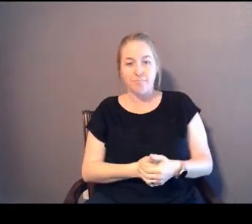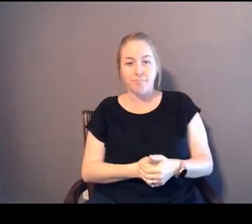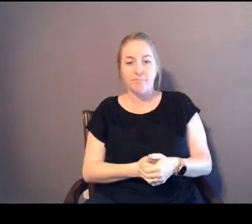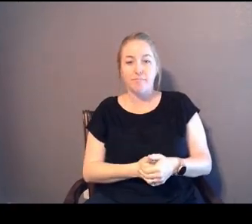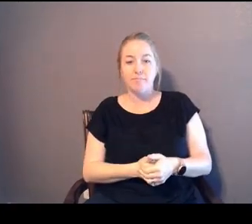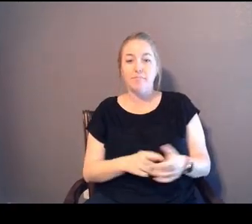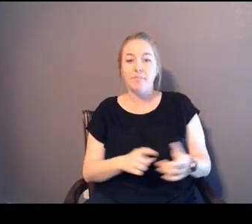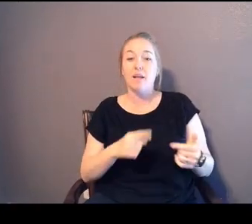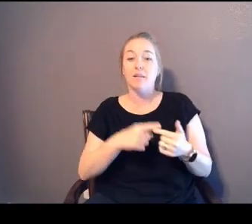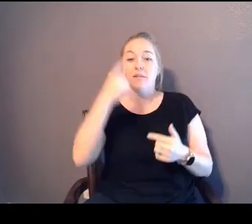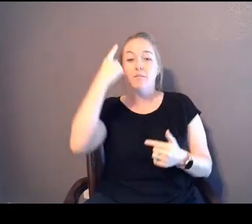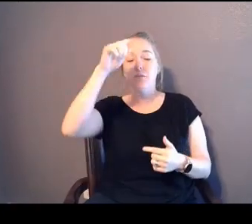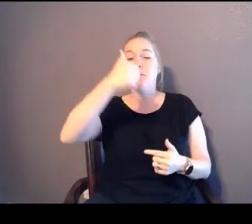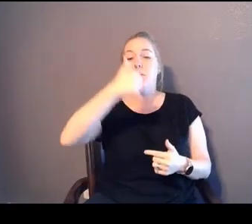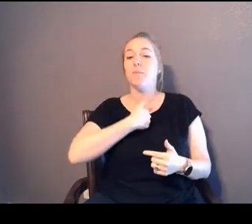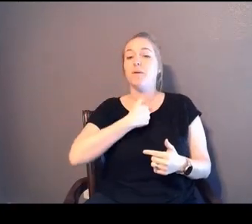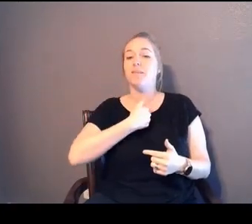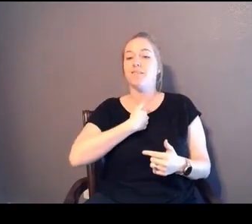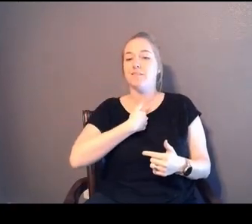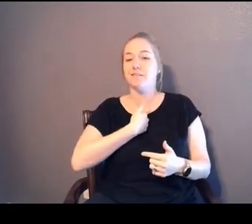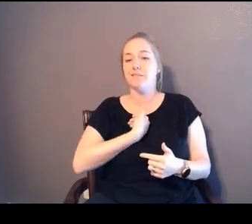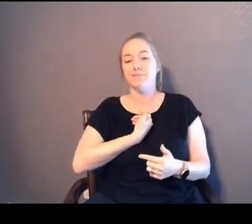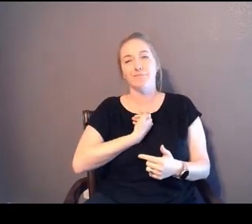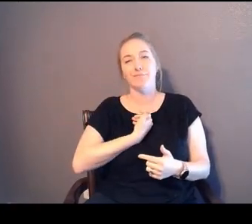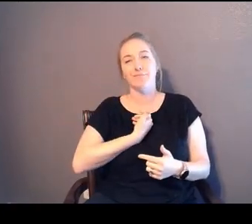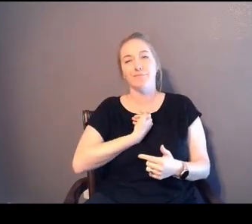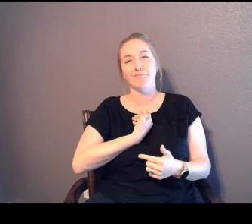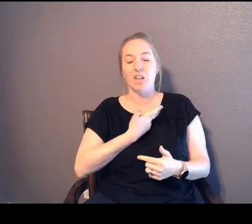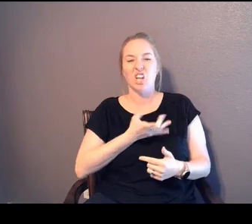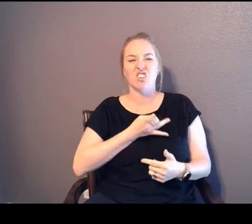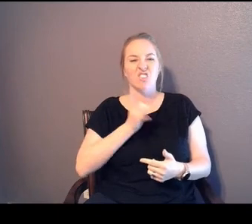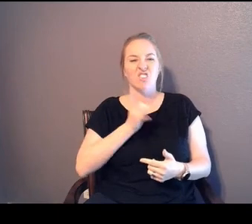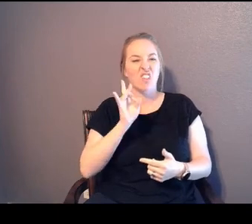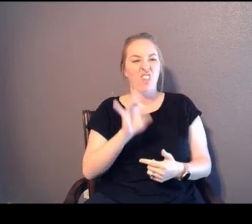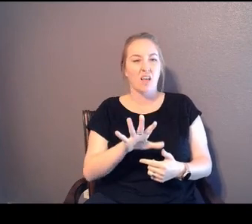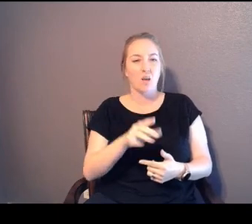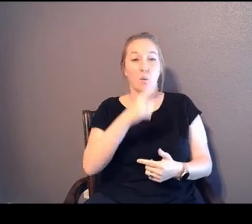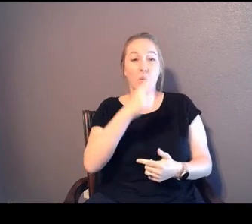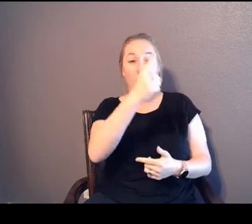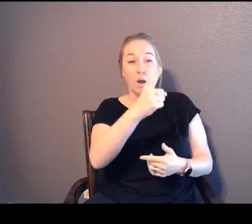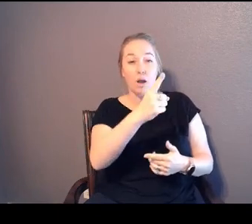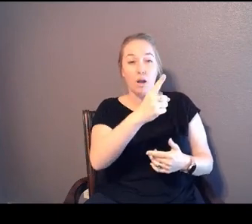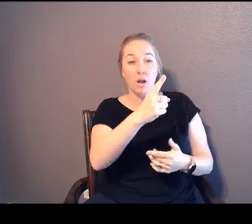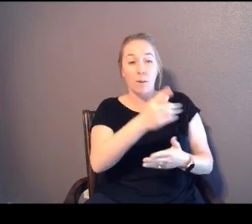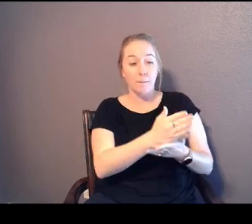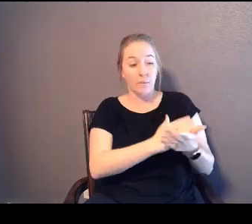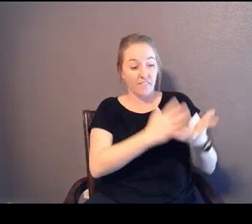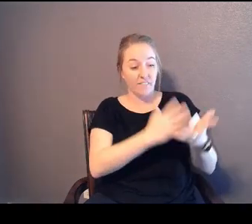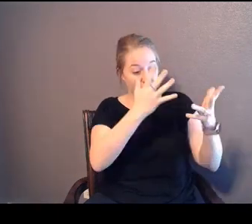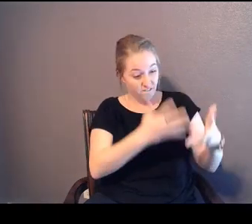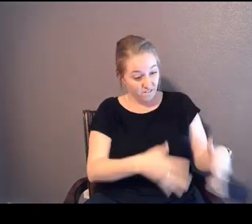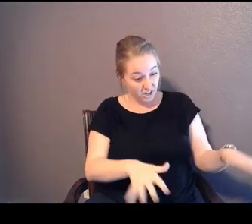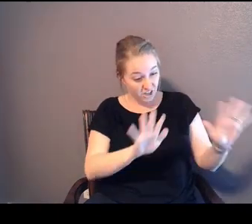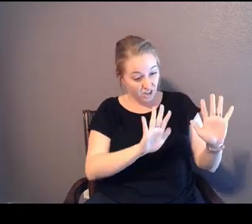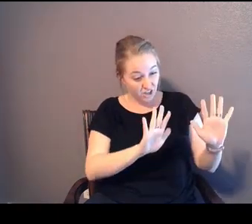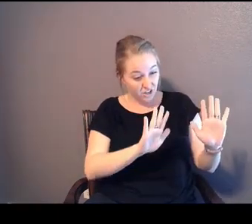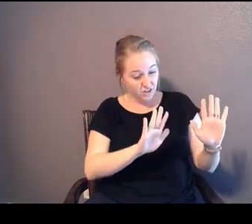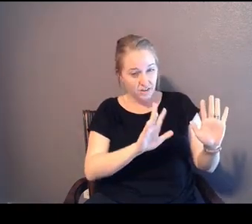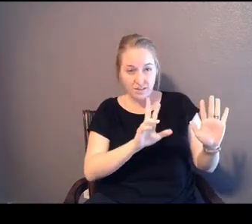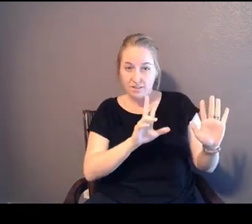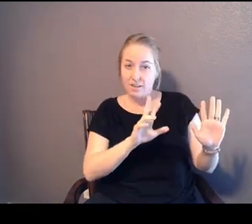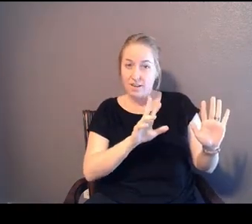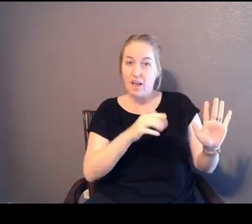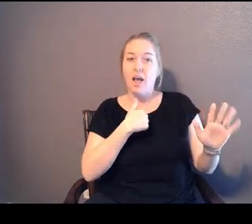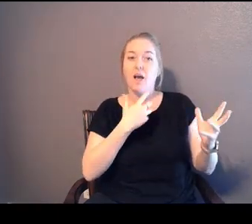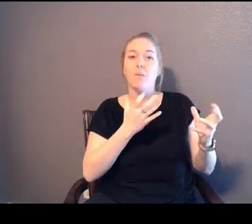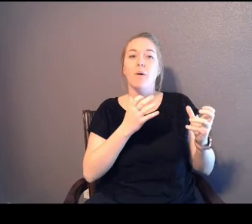never like to get too much of one part done before I keep going with another part. So